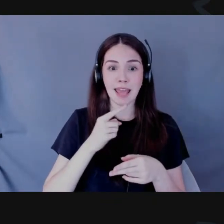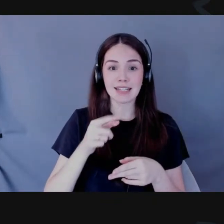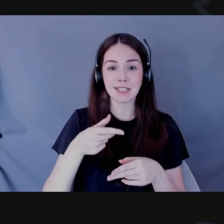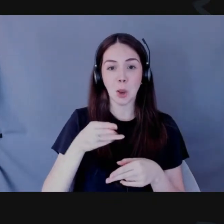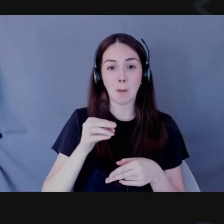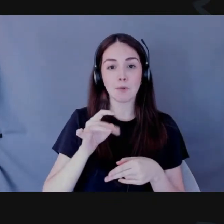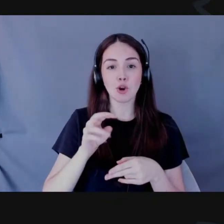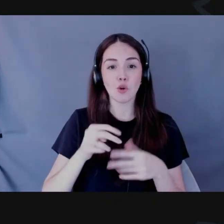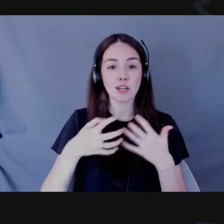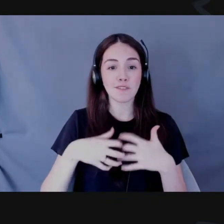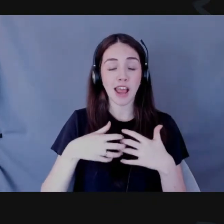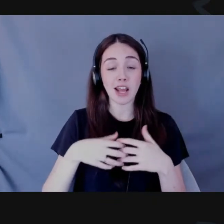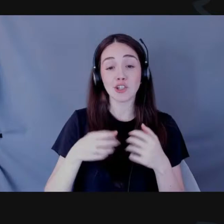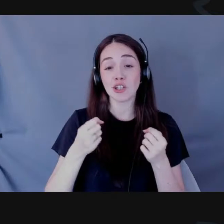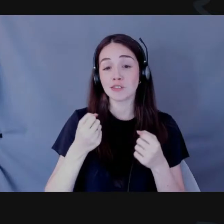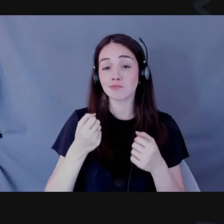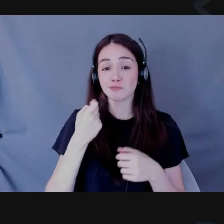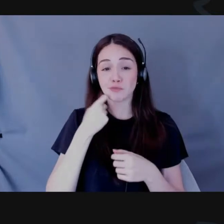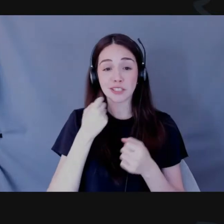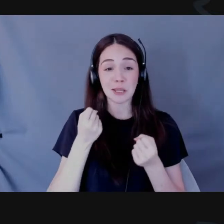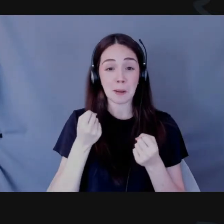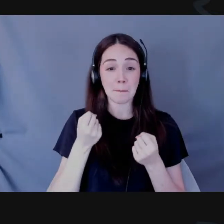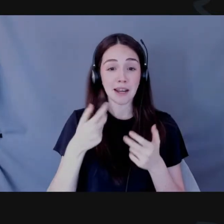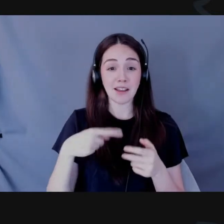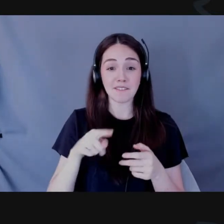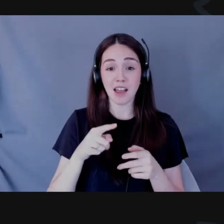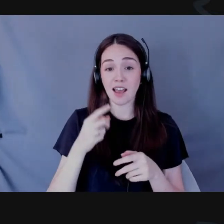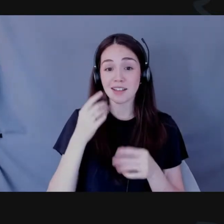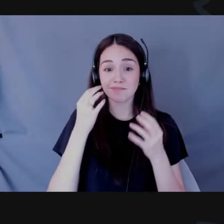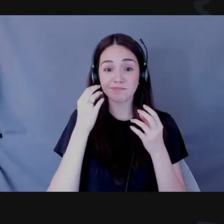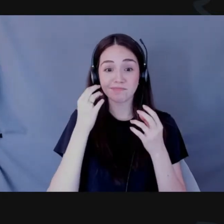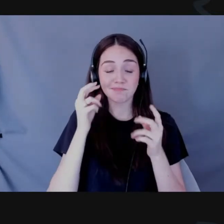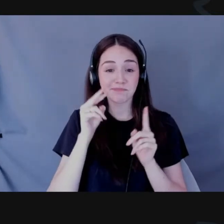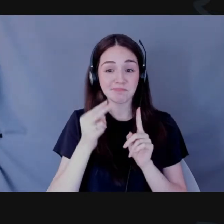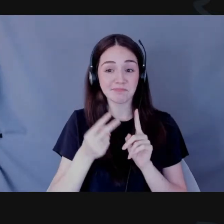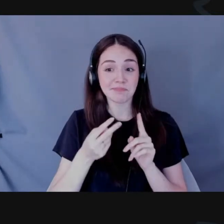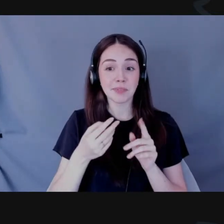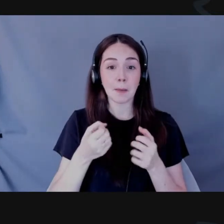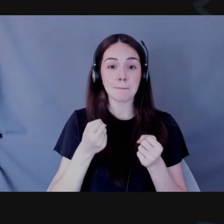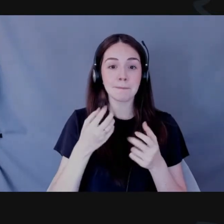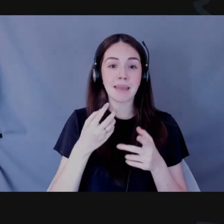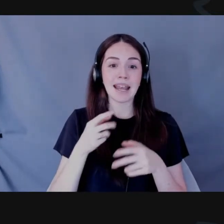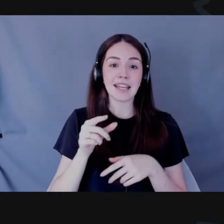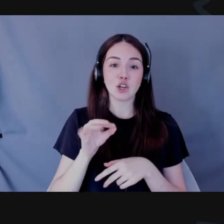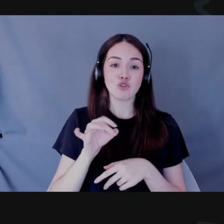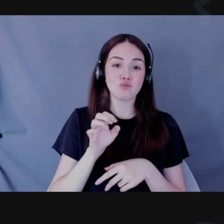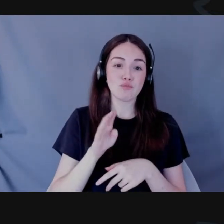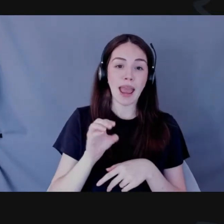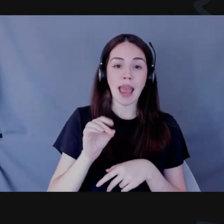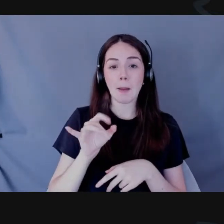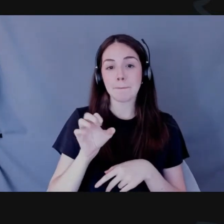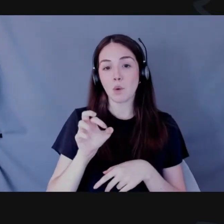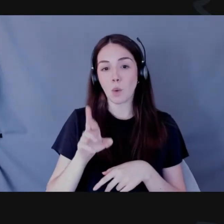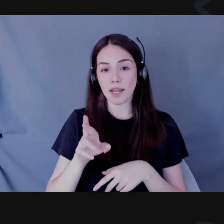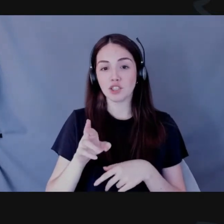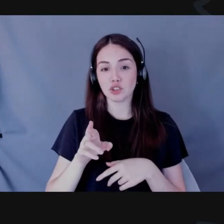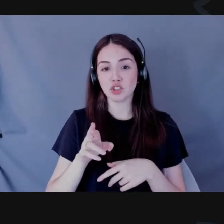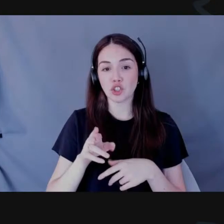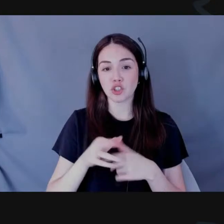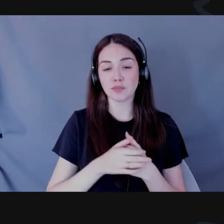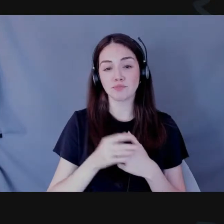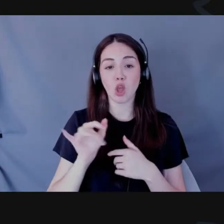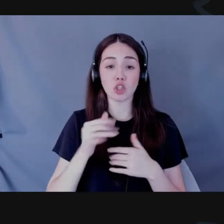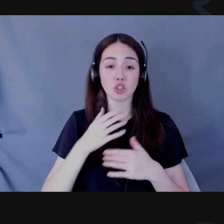of us these days think of it as a source of crabs and oysters, along with good recreation. The question